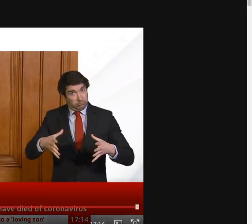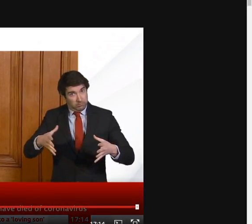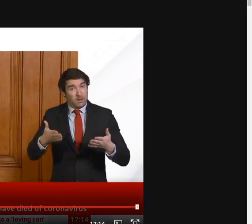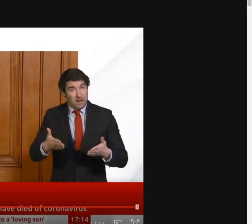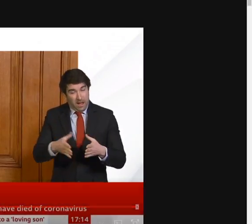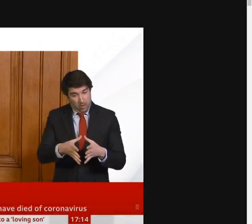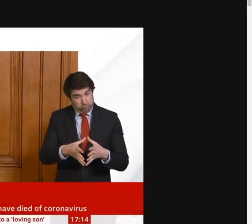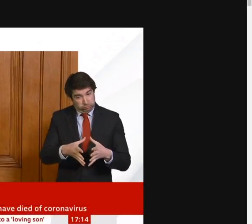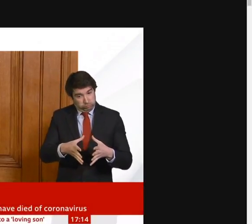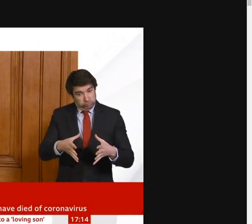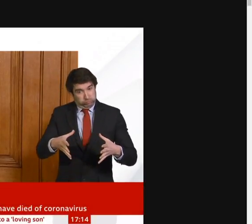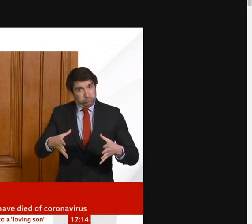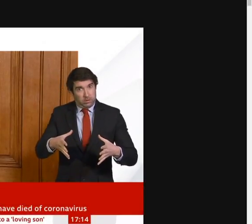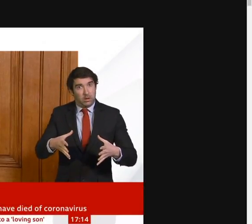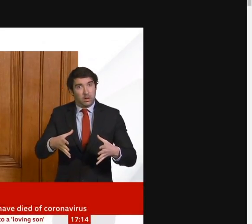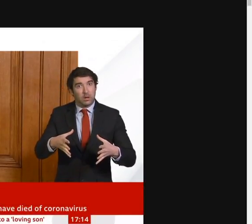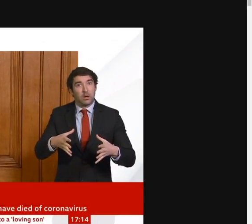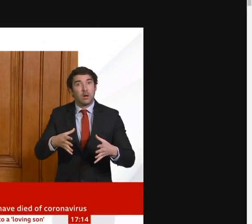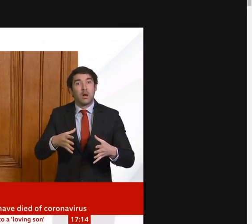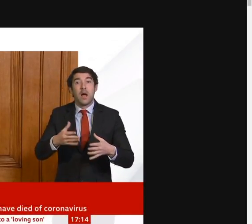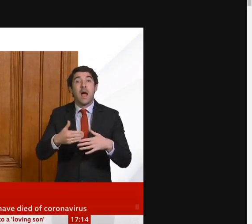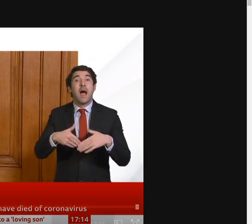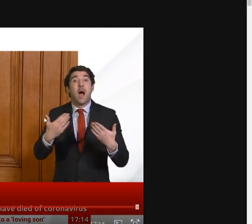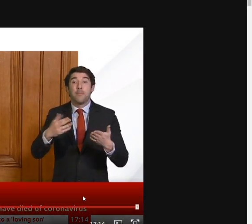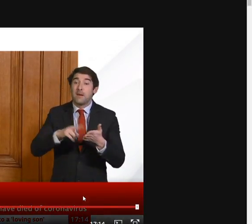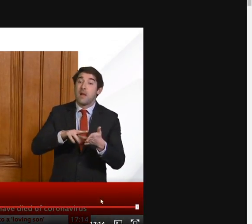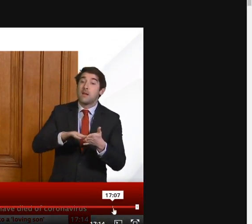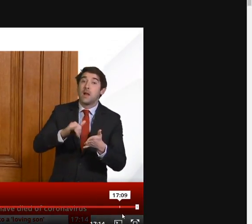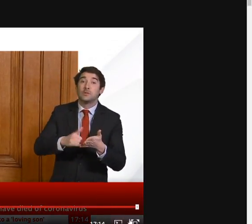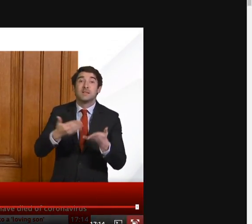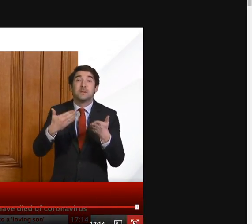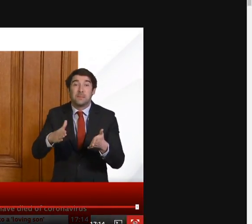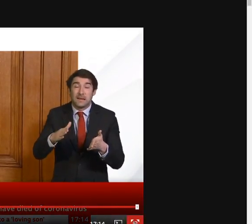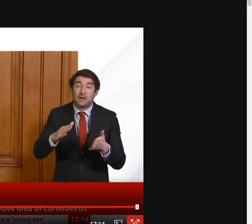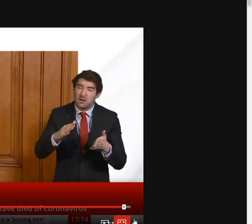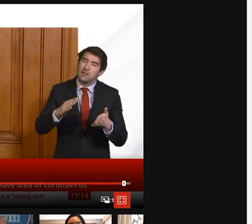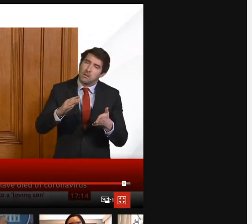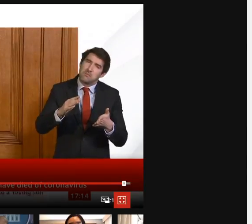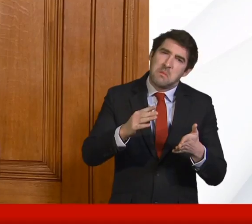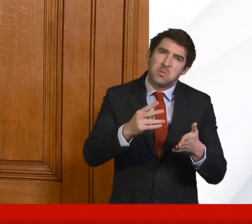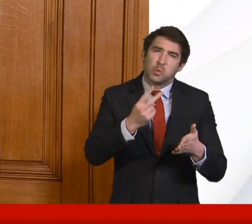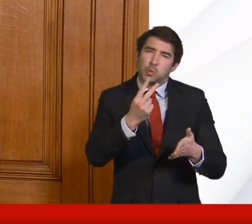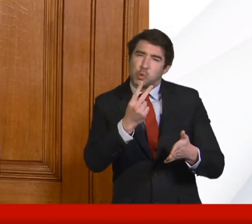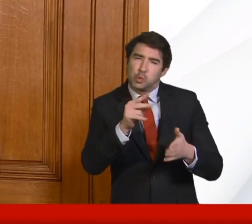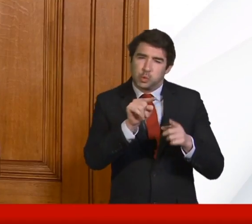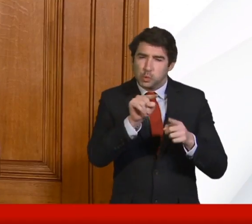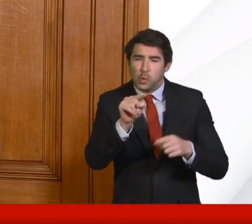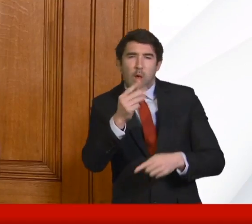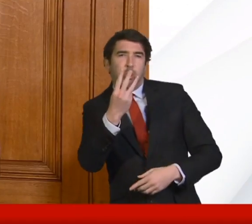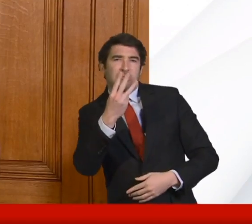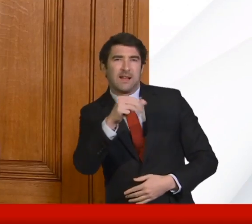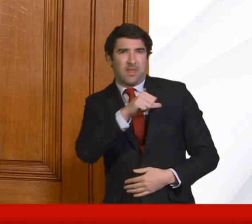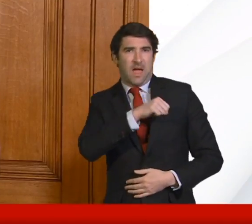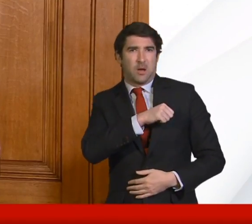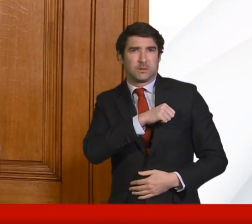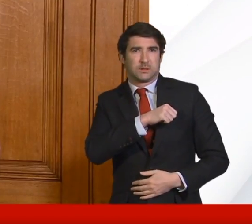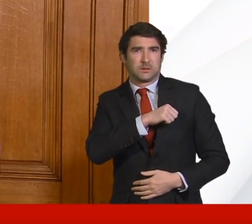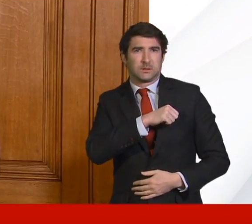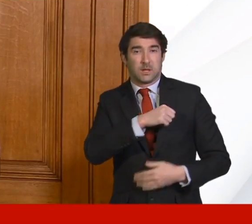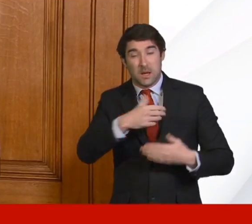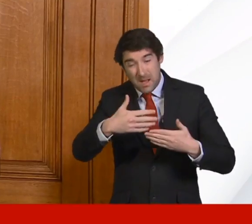support So our that will people. be a relatively And I small want to number, make it but there is capacity for example, today for almost 3,000. And that will increase as we